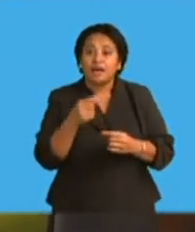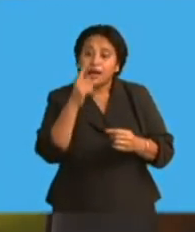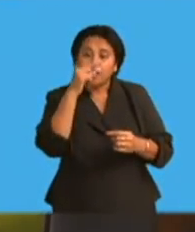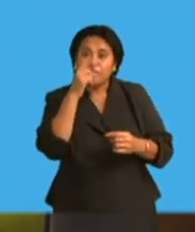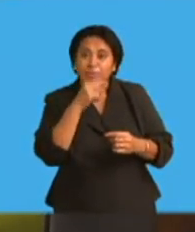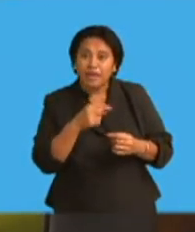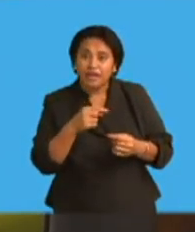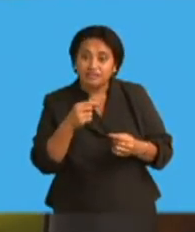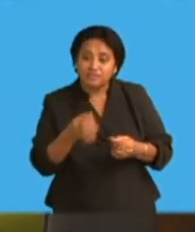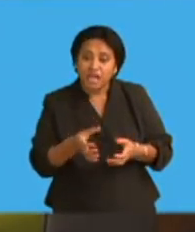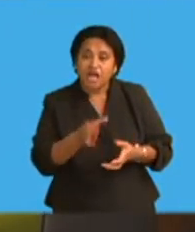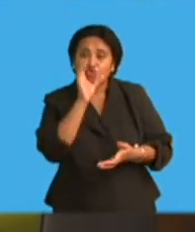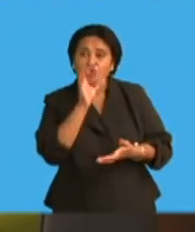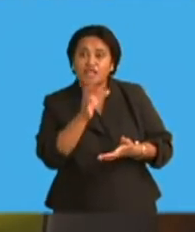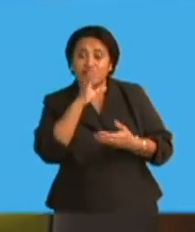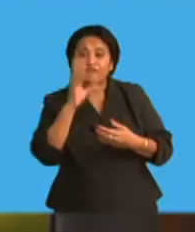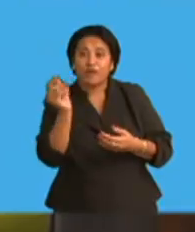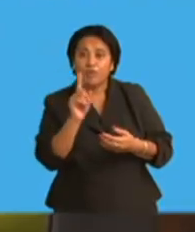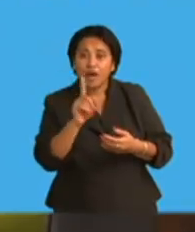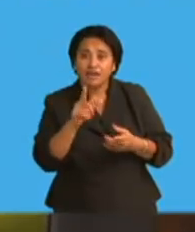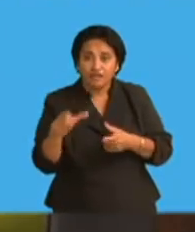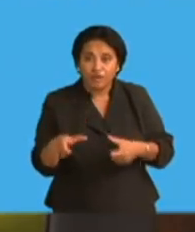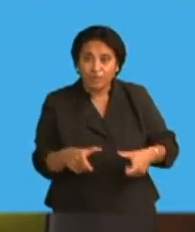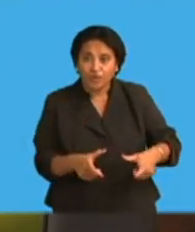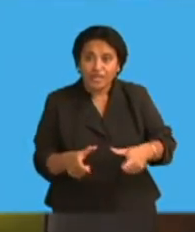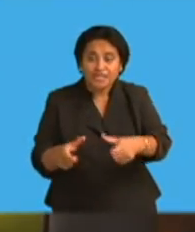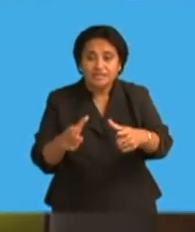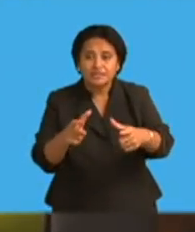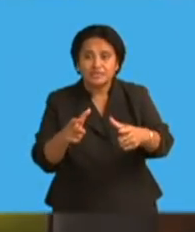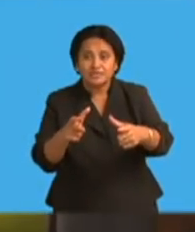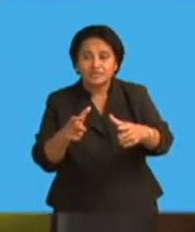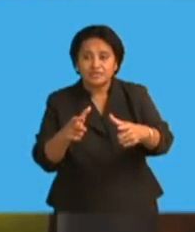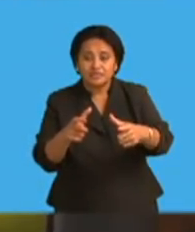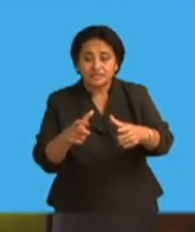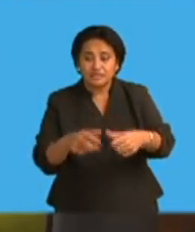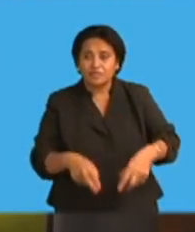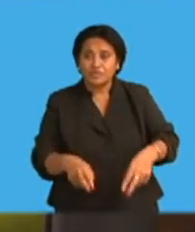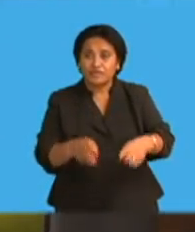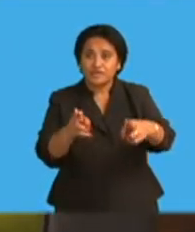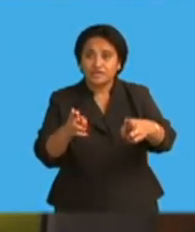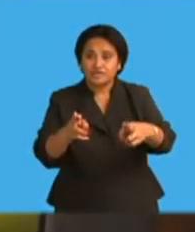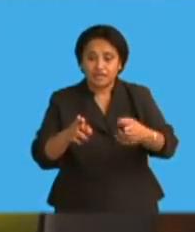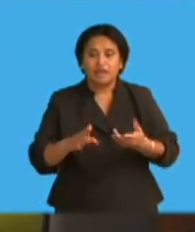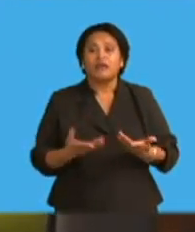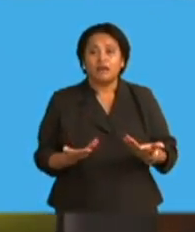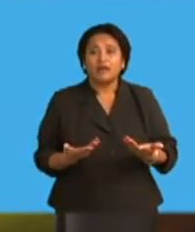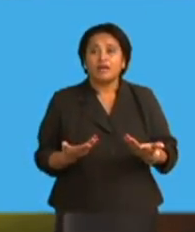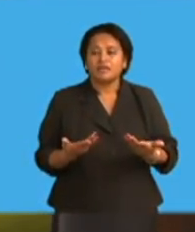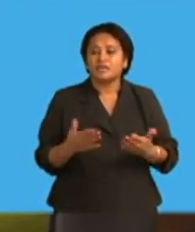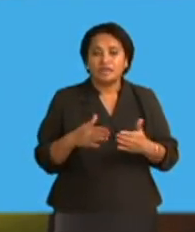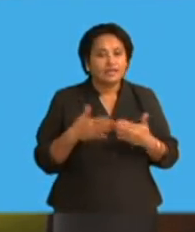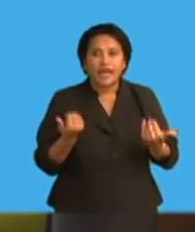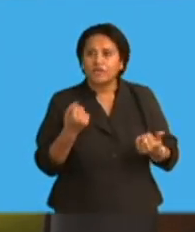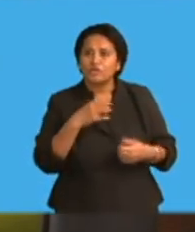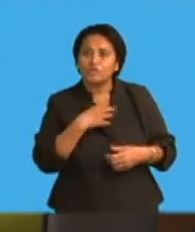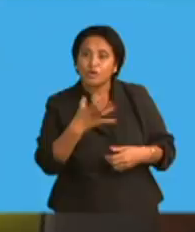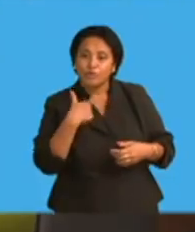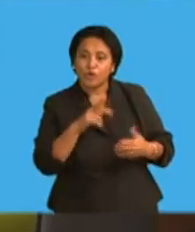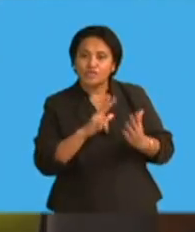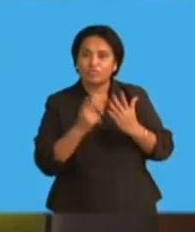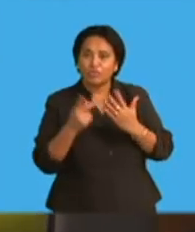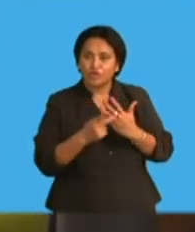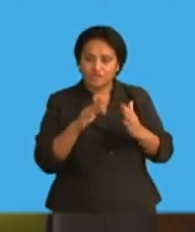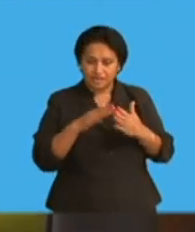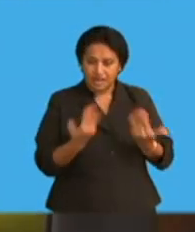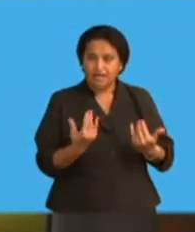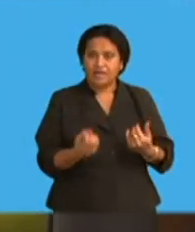tadpoles in it. Some of them still are doing that. But far less of them are doing that because we put in all those projects. A lot